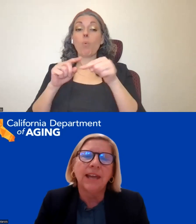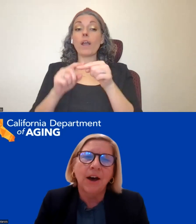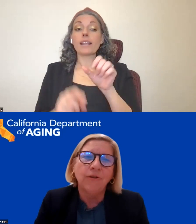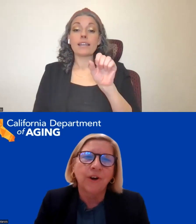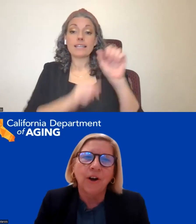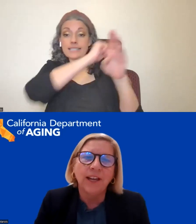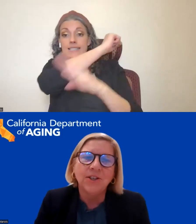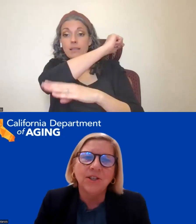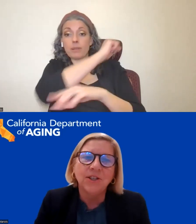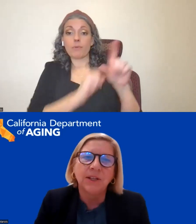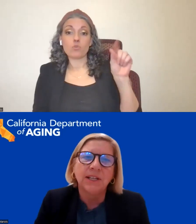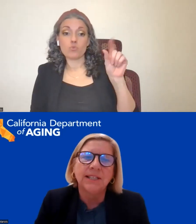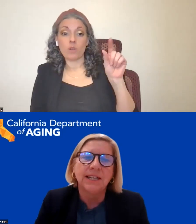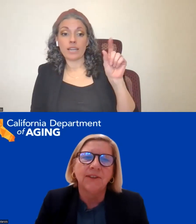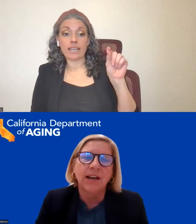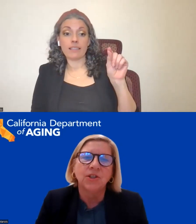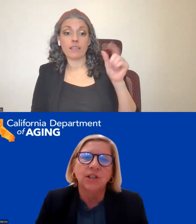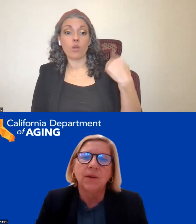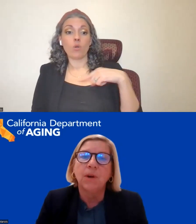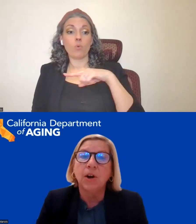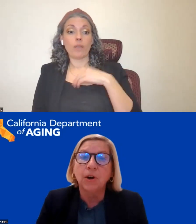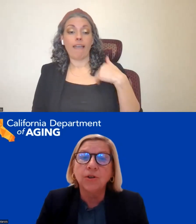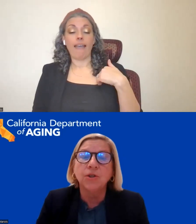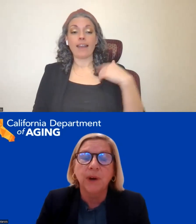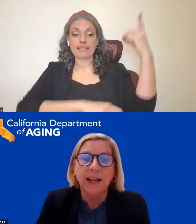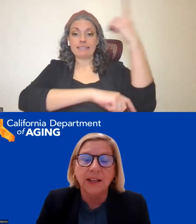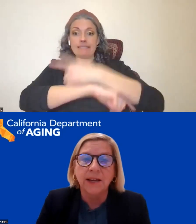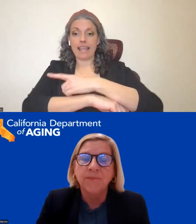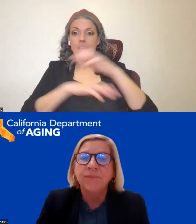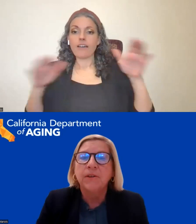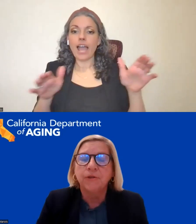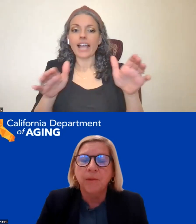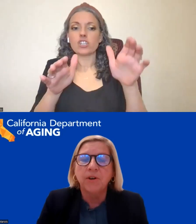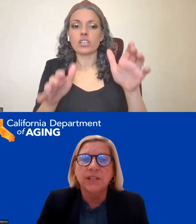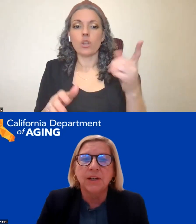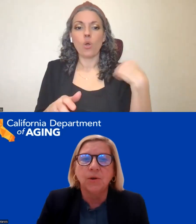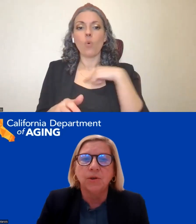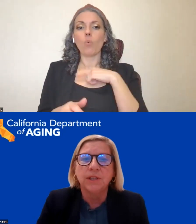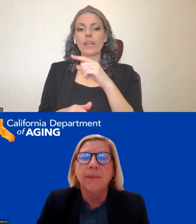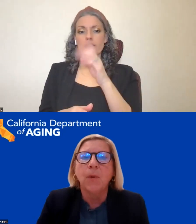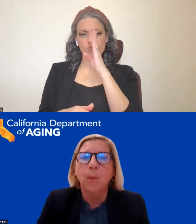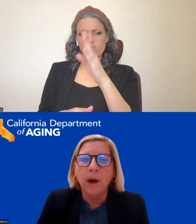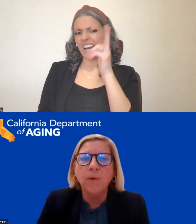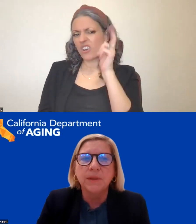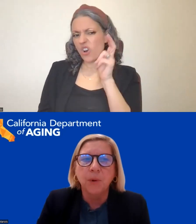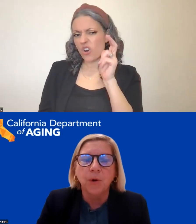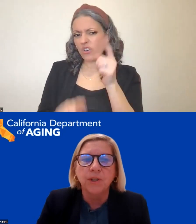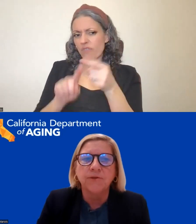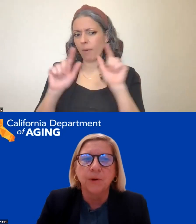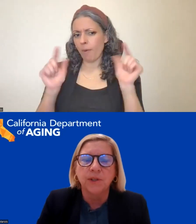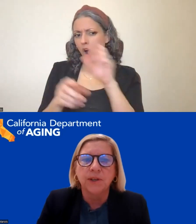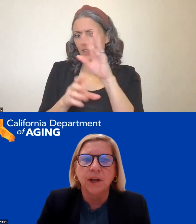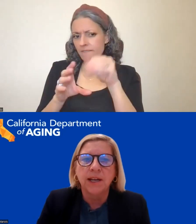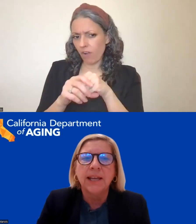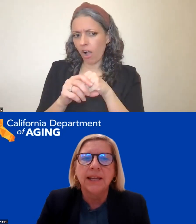held the Cal for All Ages and Abilities Day of Action, and we heard directly from our stakeholders about what was important